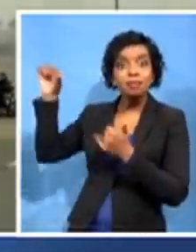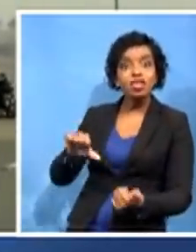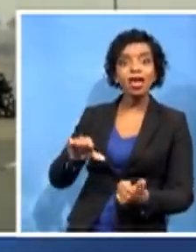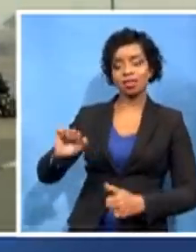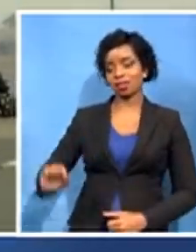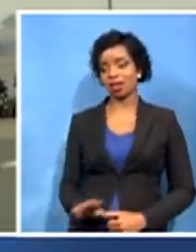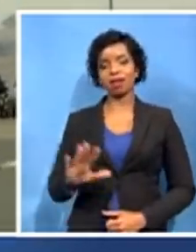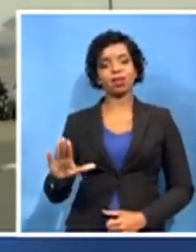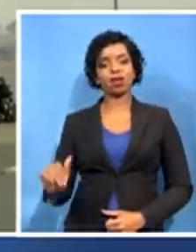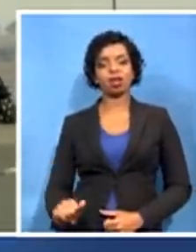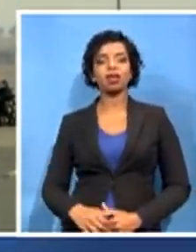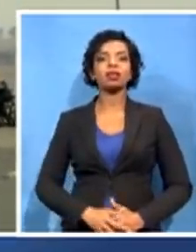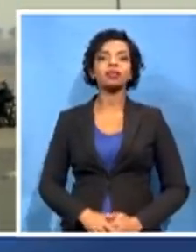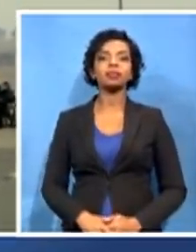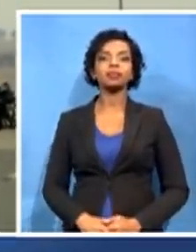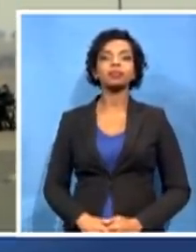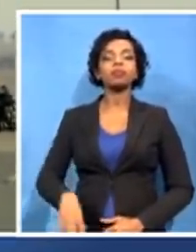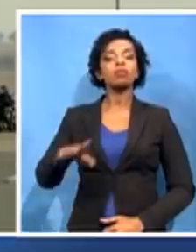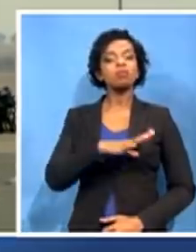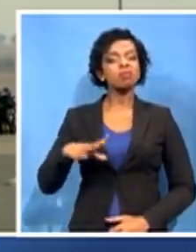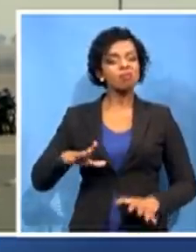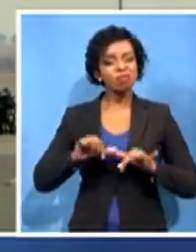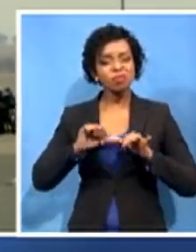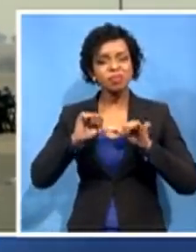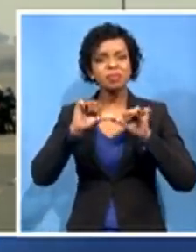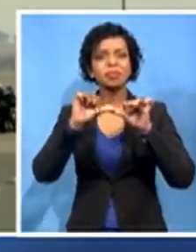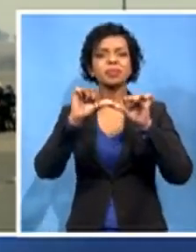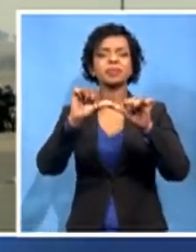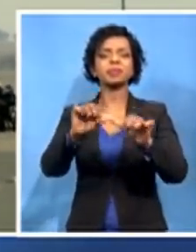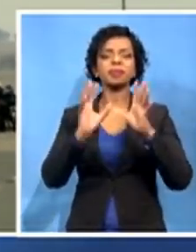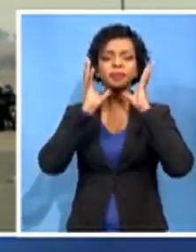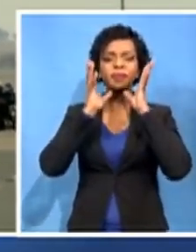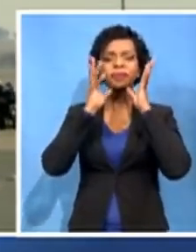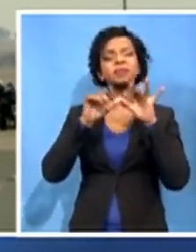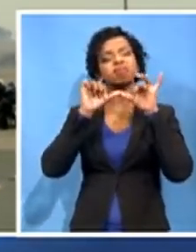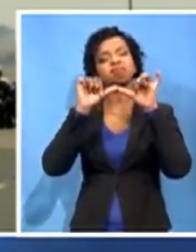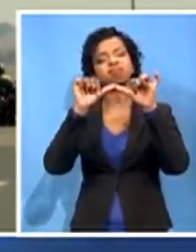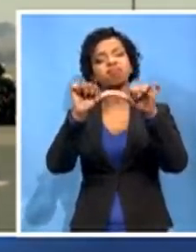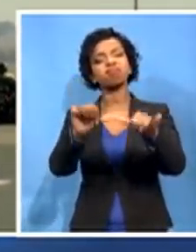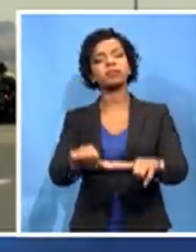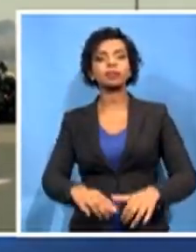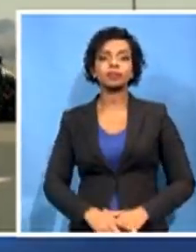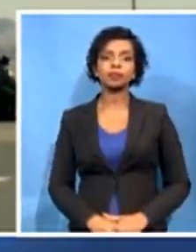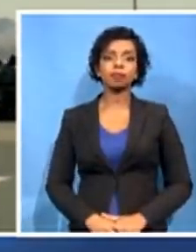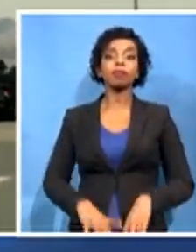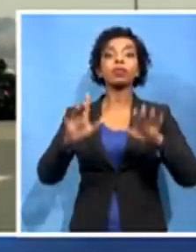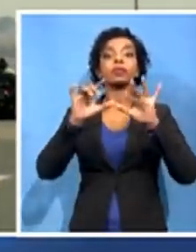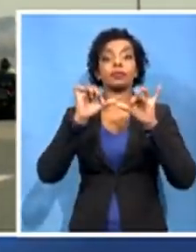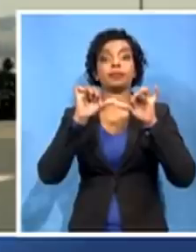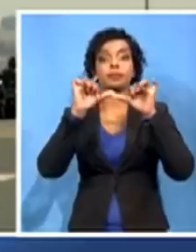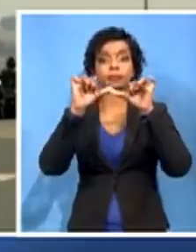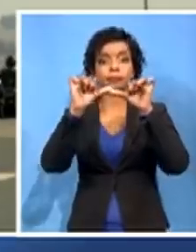Long live to our commander-in-chief, long live! Long live to our commander-in-chief, long live!